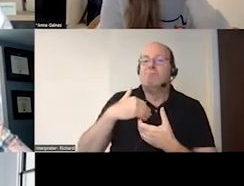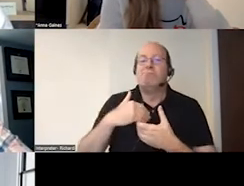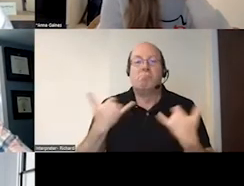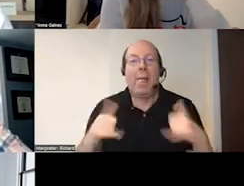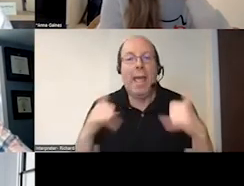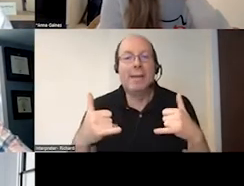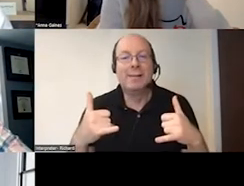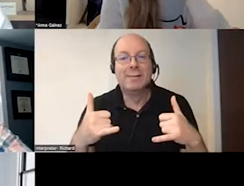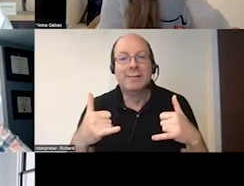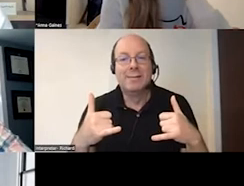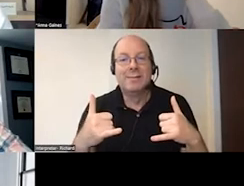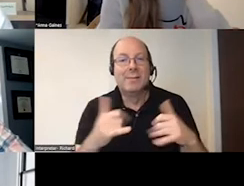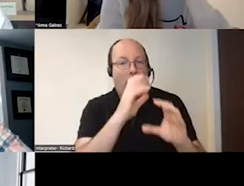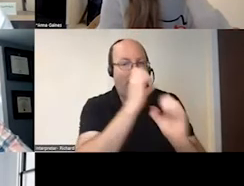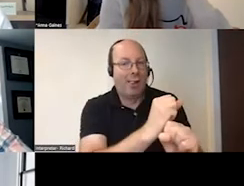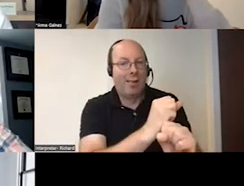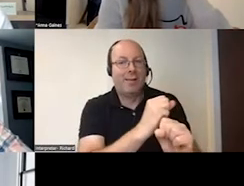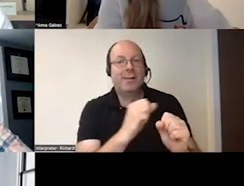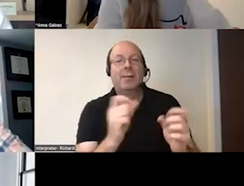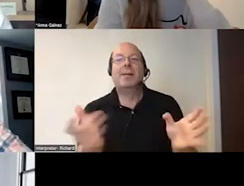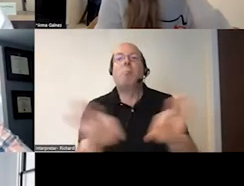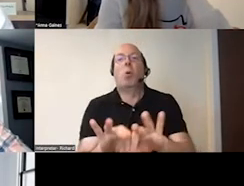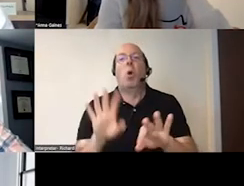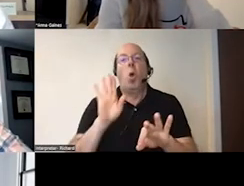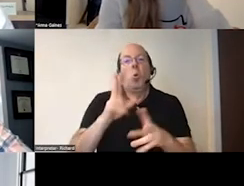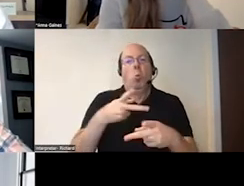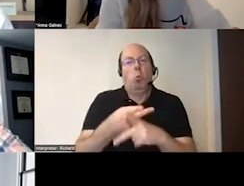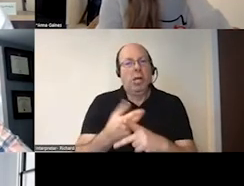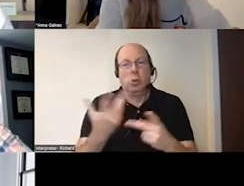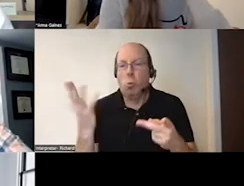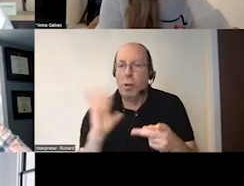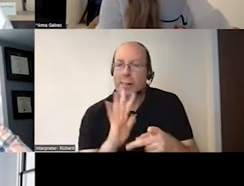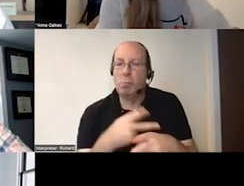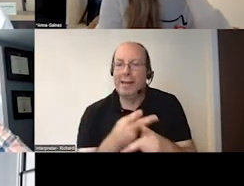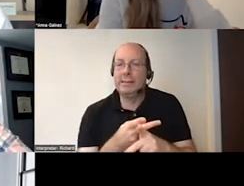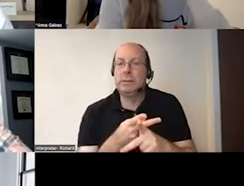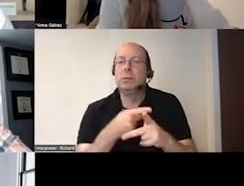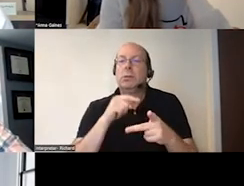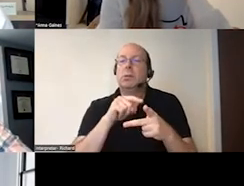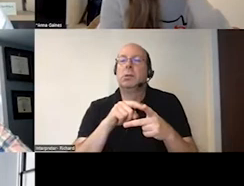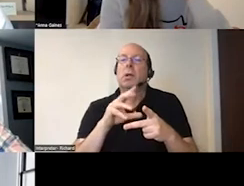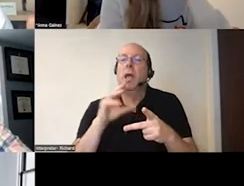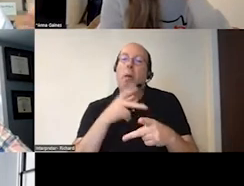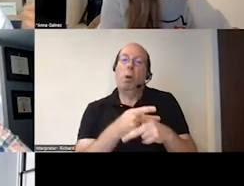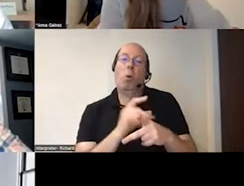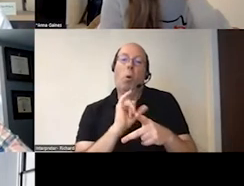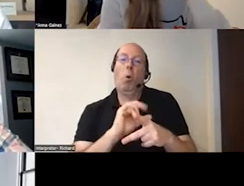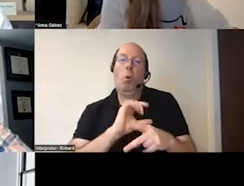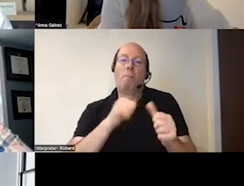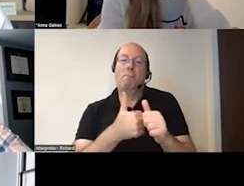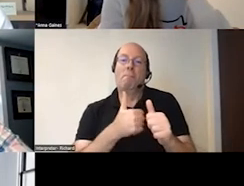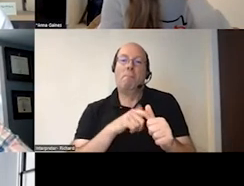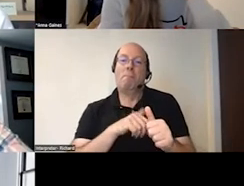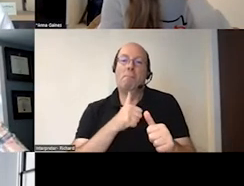that you have to really understand the kind of product that you have. And for us, like I said, it's experiential. And so when we got those